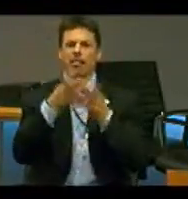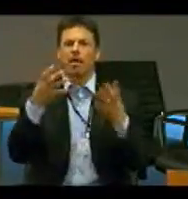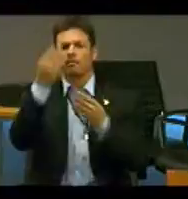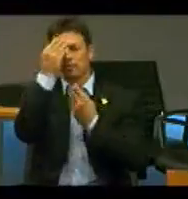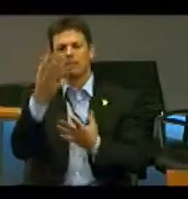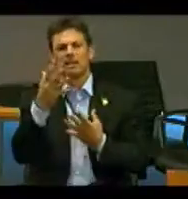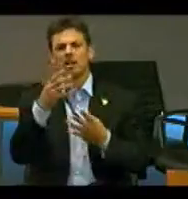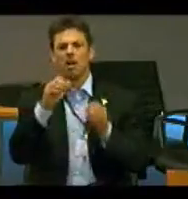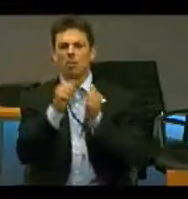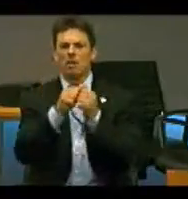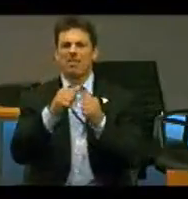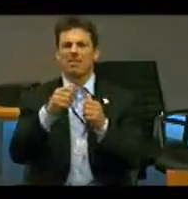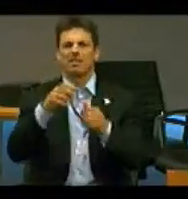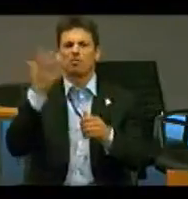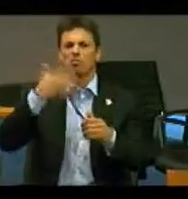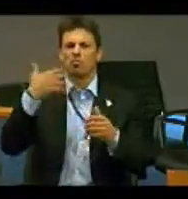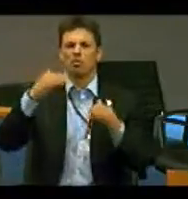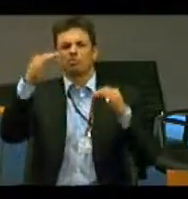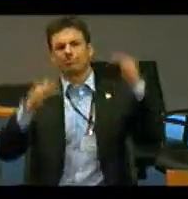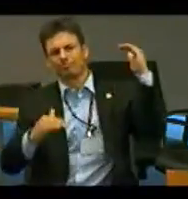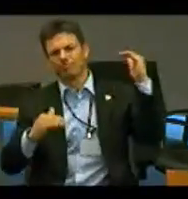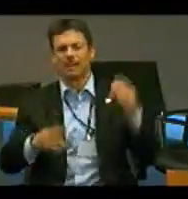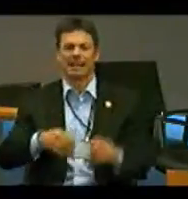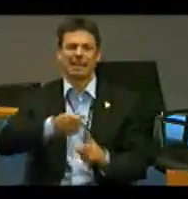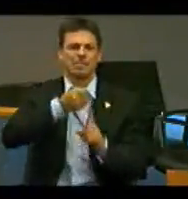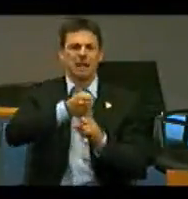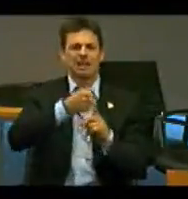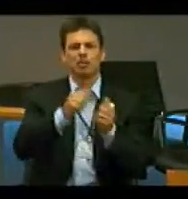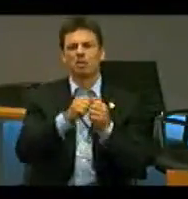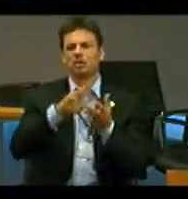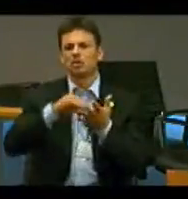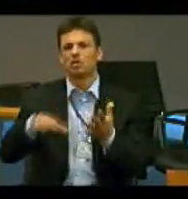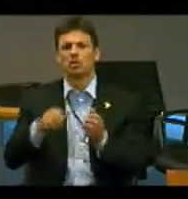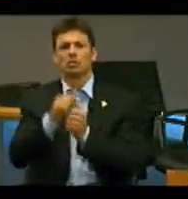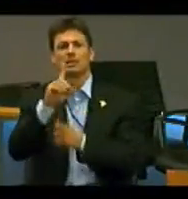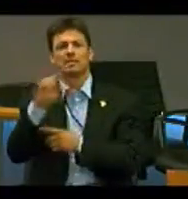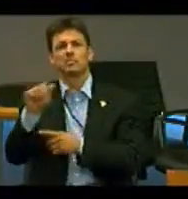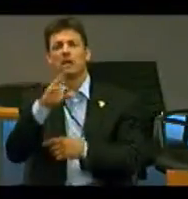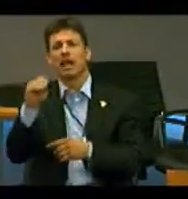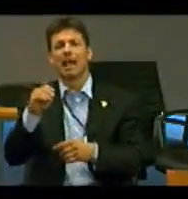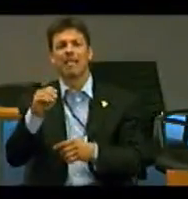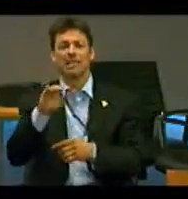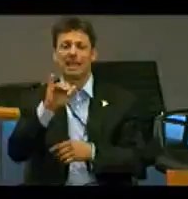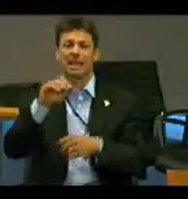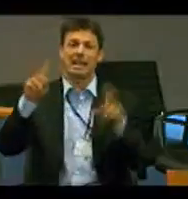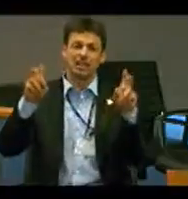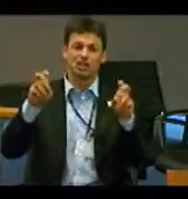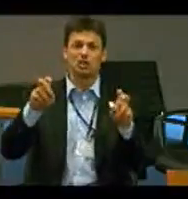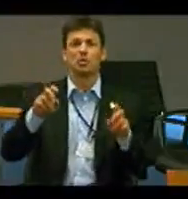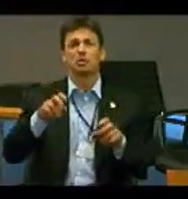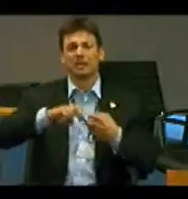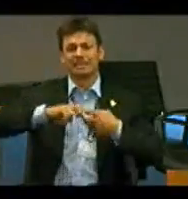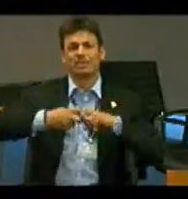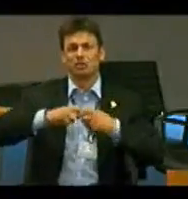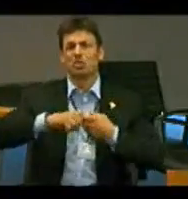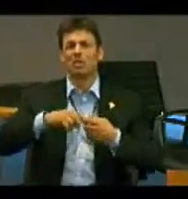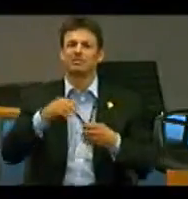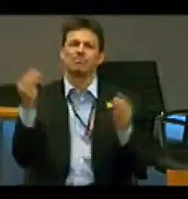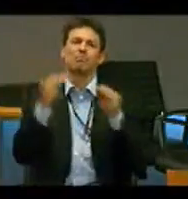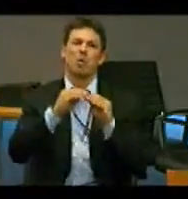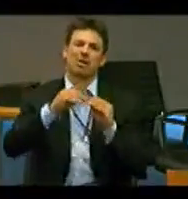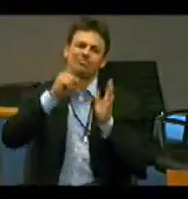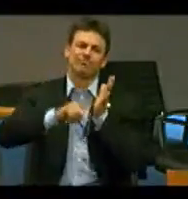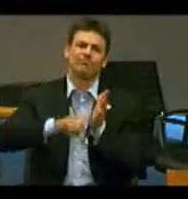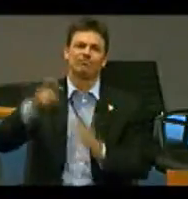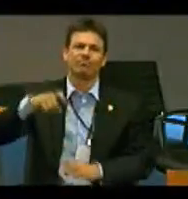impact of school discipline on students with disabilities, and that the issue warranted further investigation. After